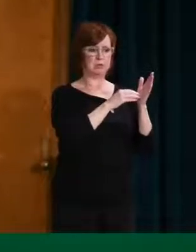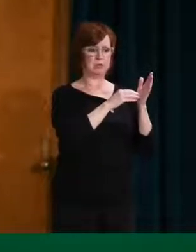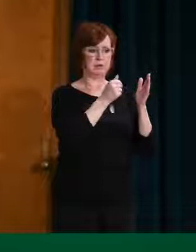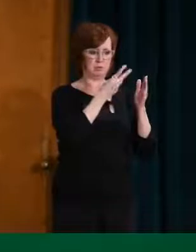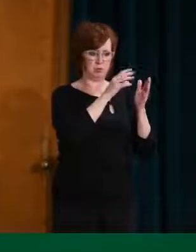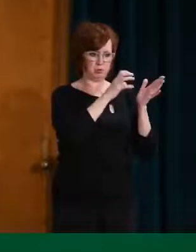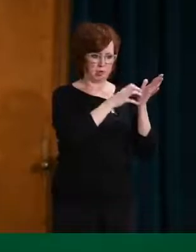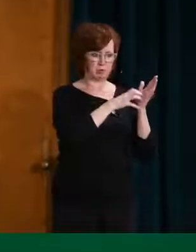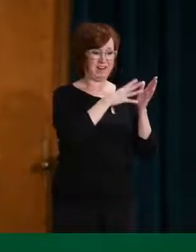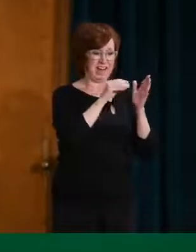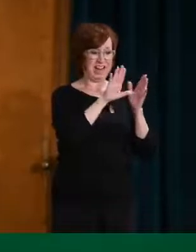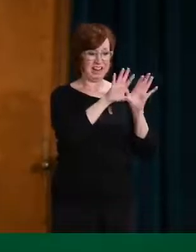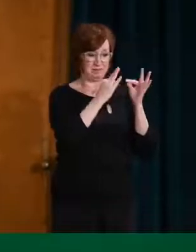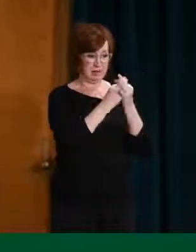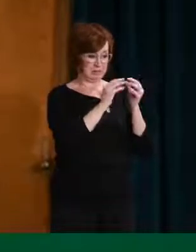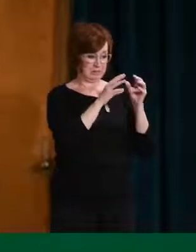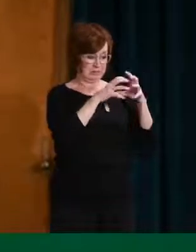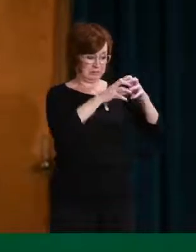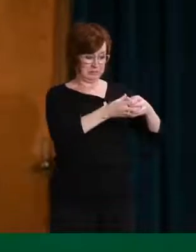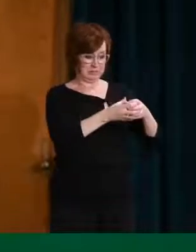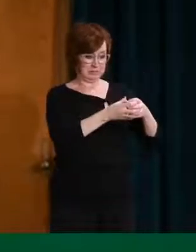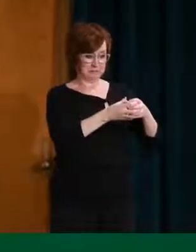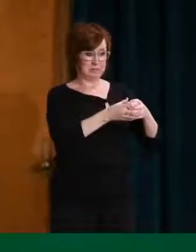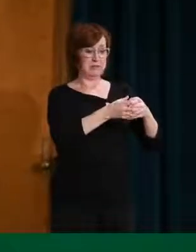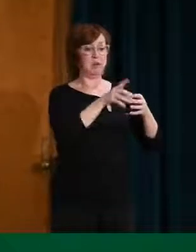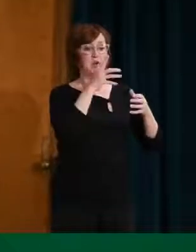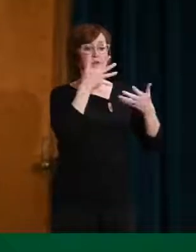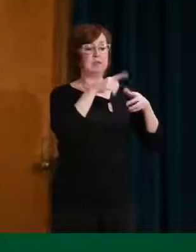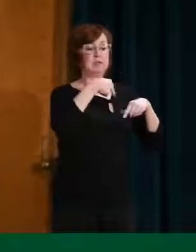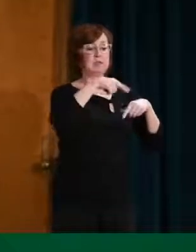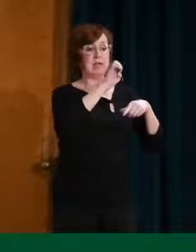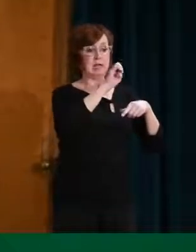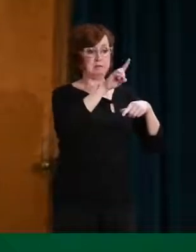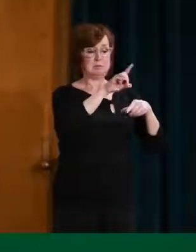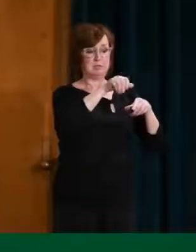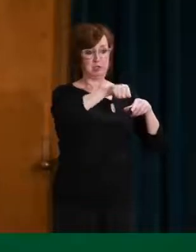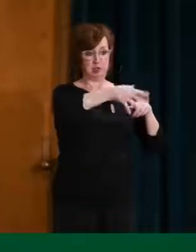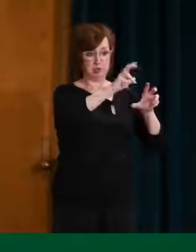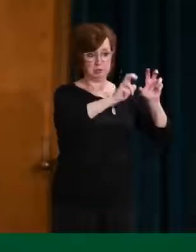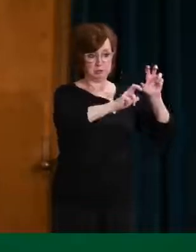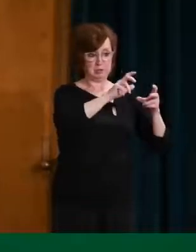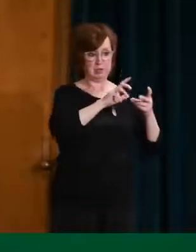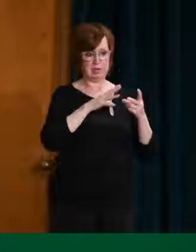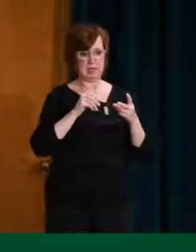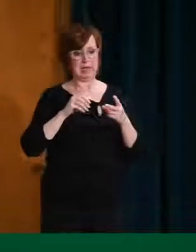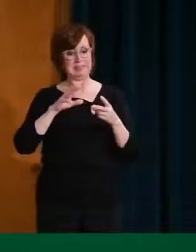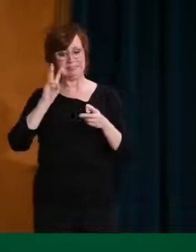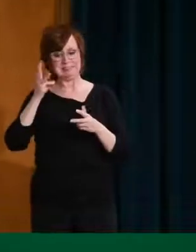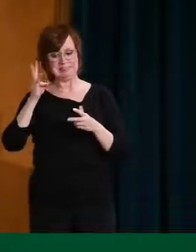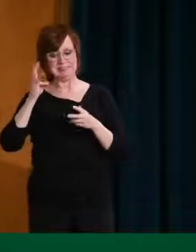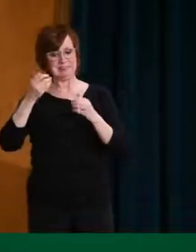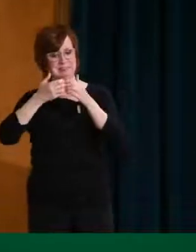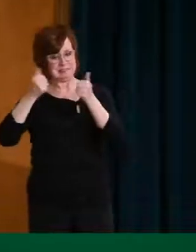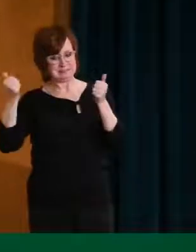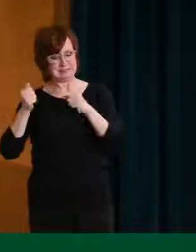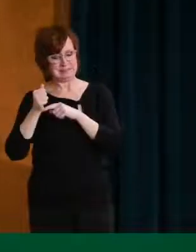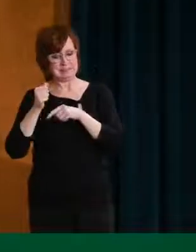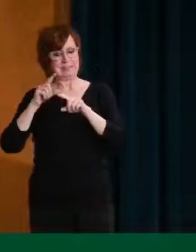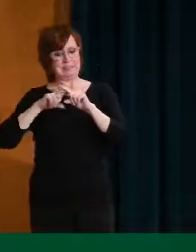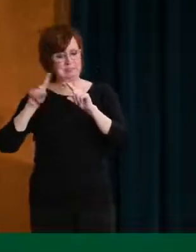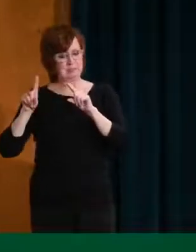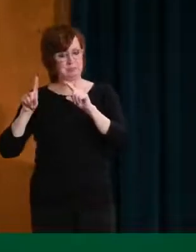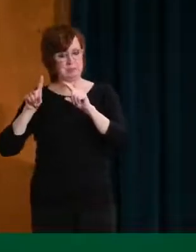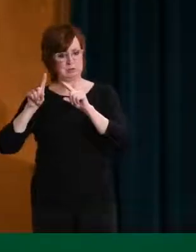other healthcare workers that work in primary care settings that have tested positive for the virus. Is that correct?